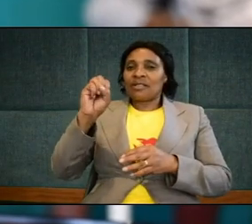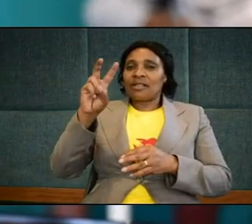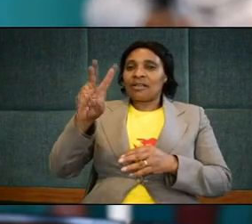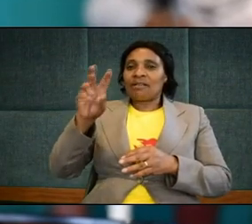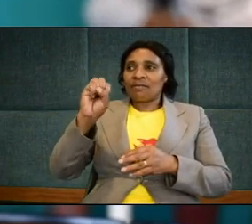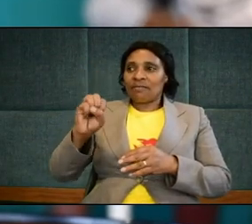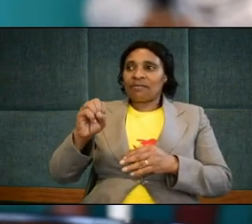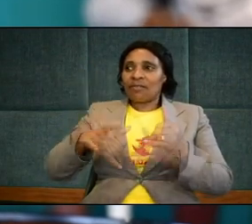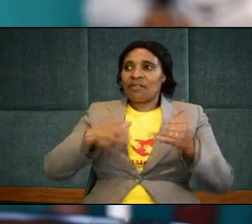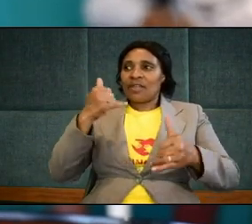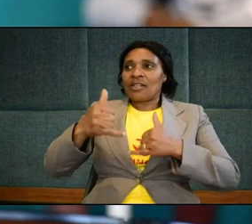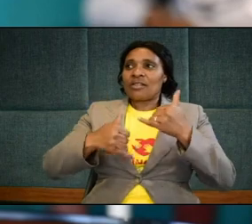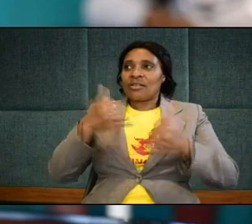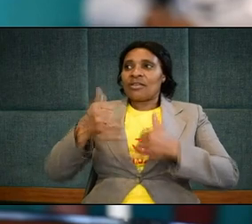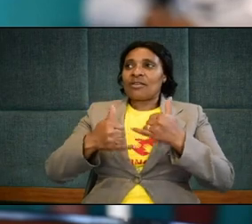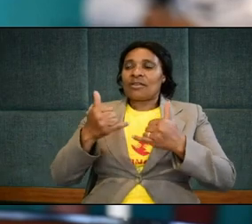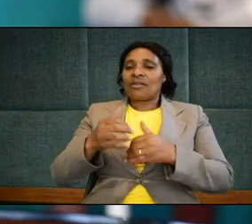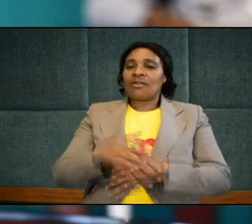enjoy.